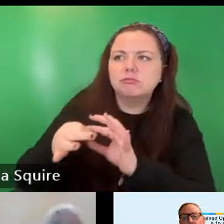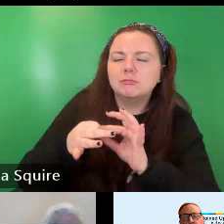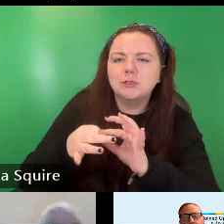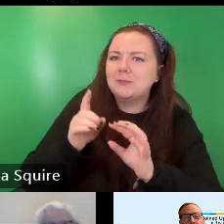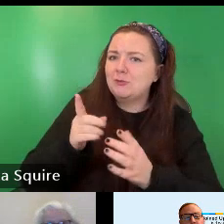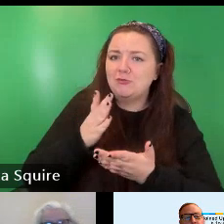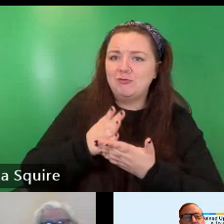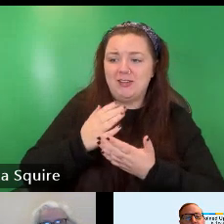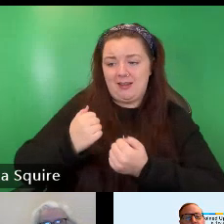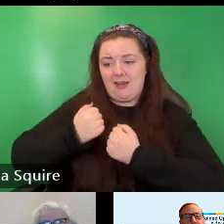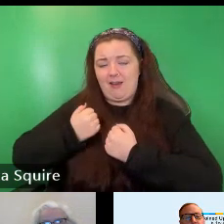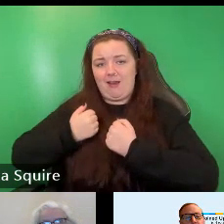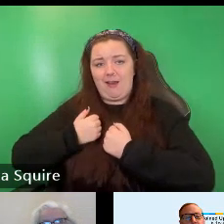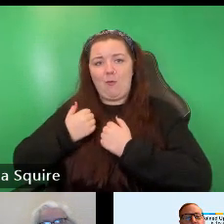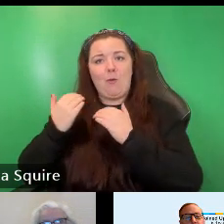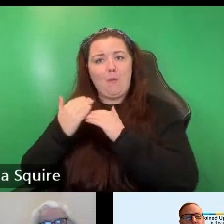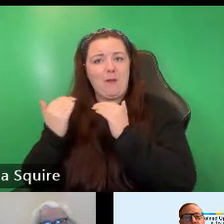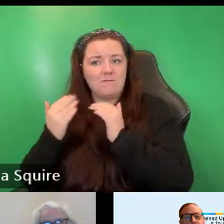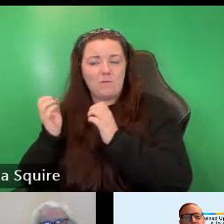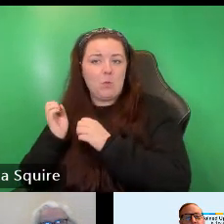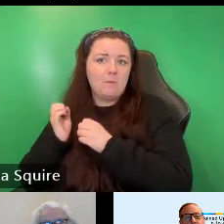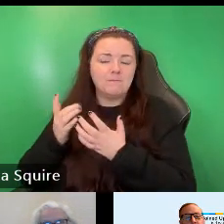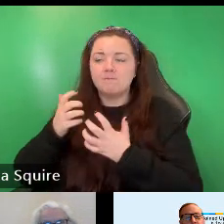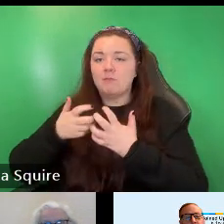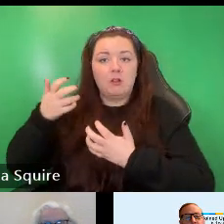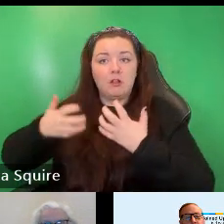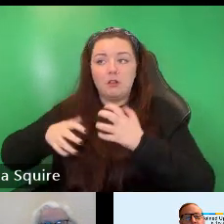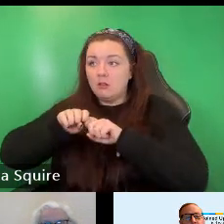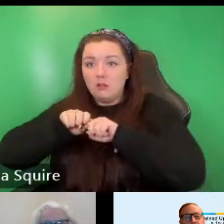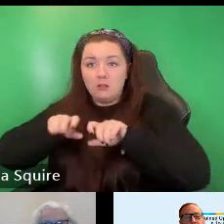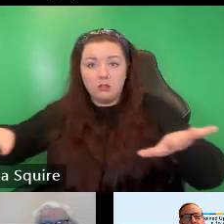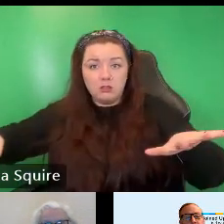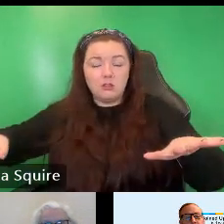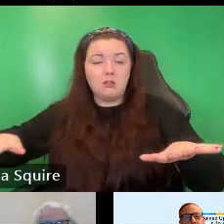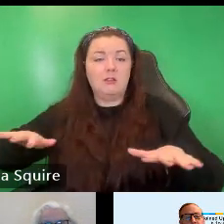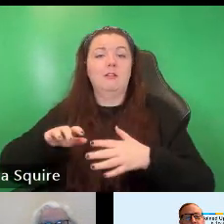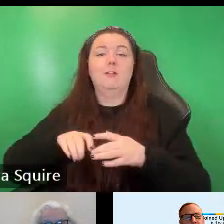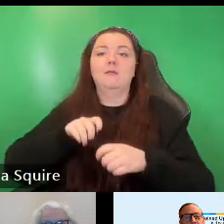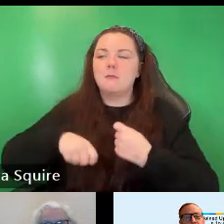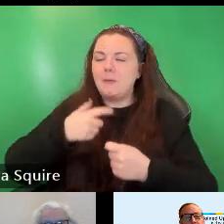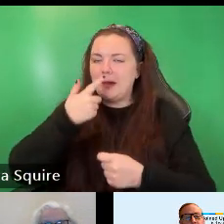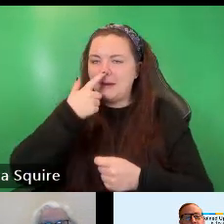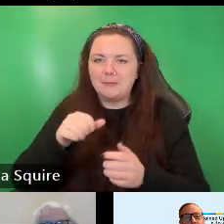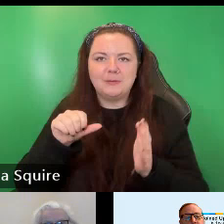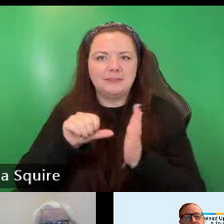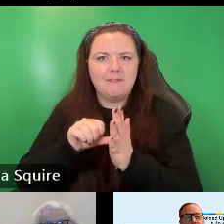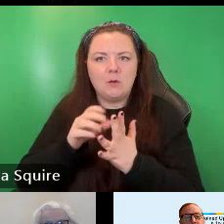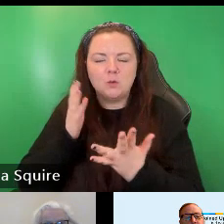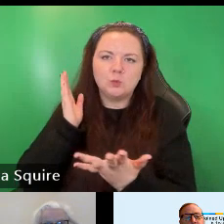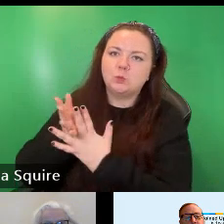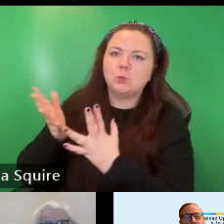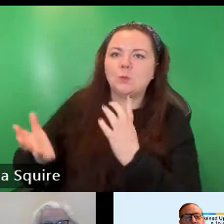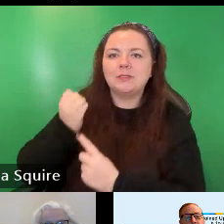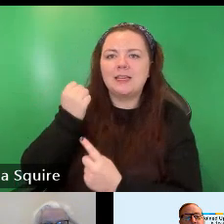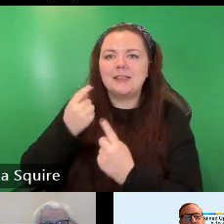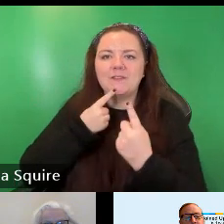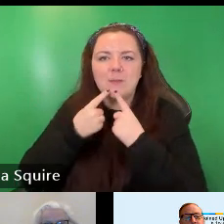fragmented platform, and that can create confusion where people might not get the right information at the right time. So that's an area of challenge for